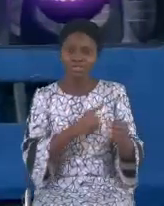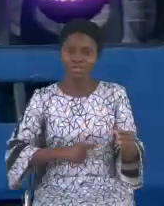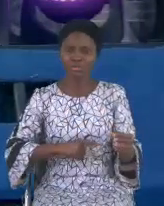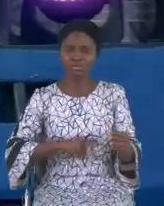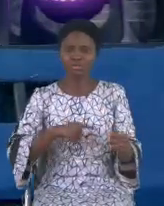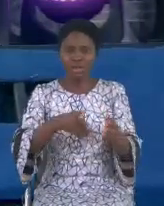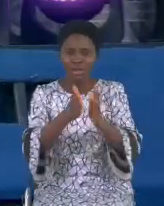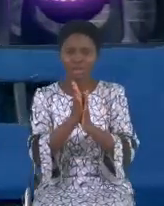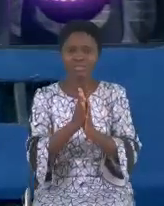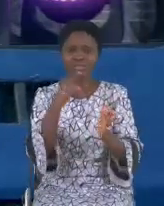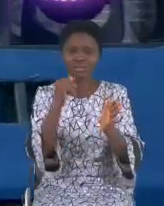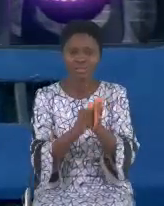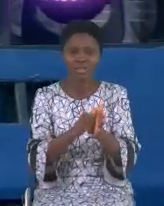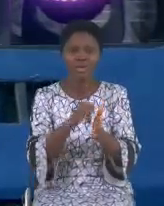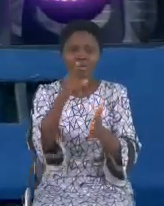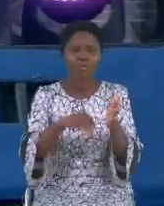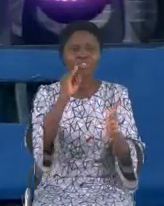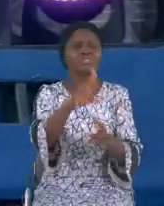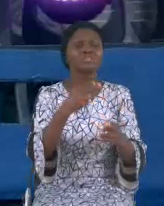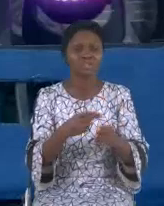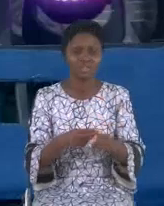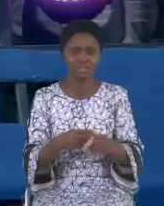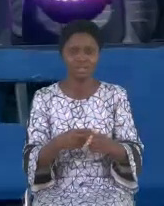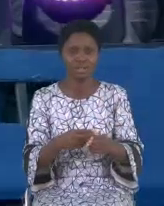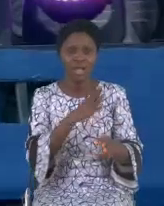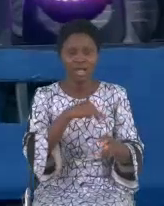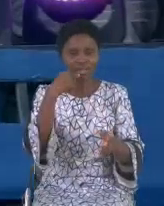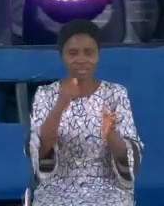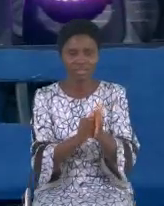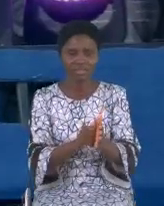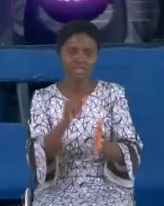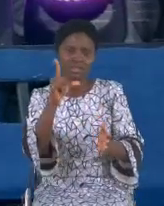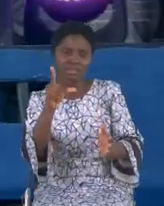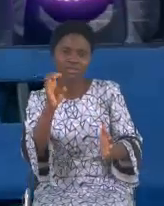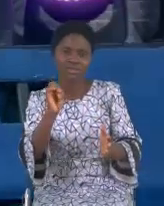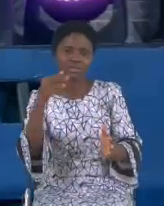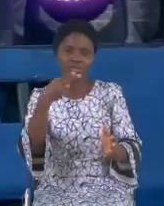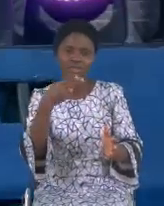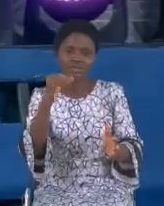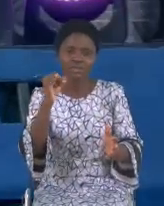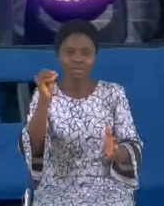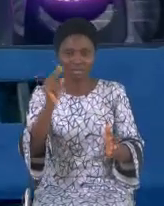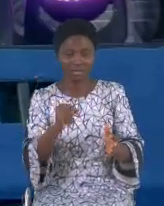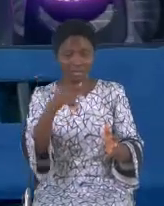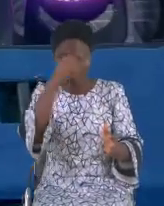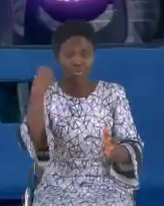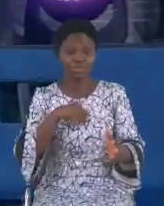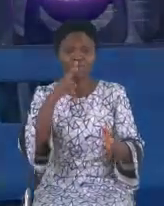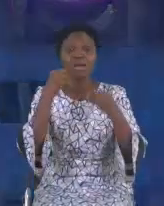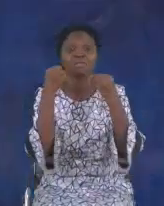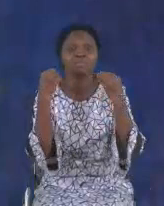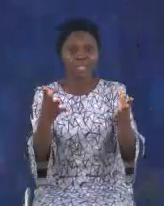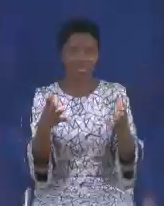name? And he said, Legion, for we are many. We are many. There is one controlling